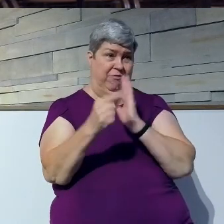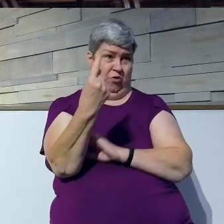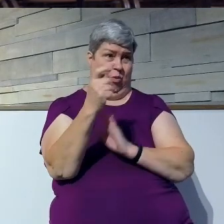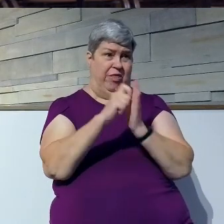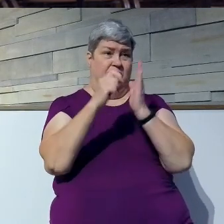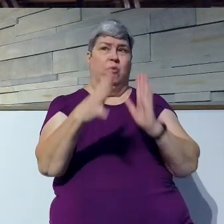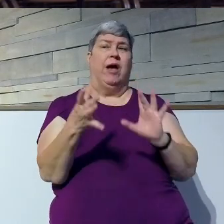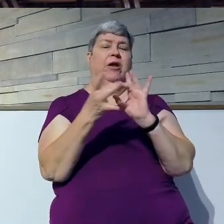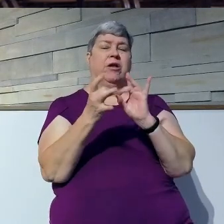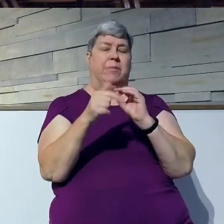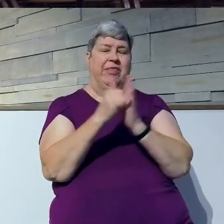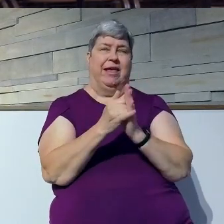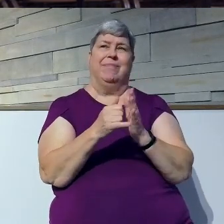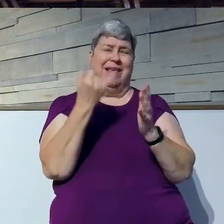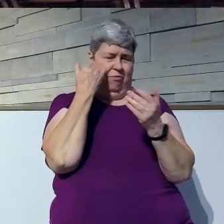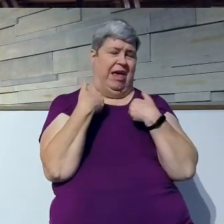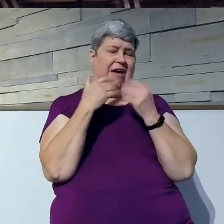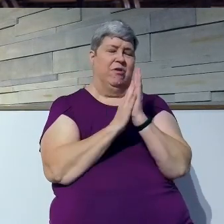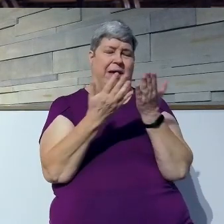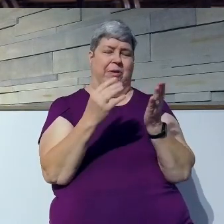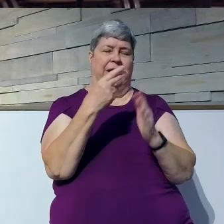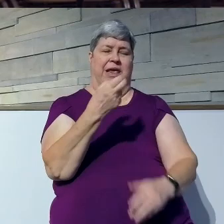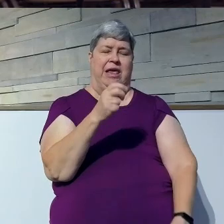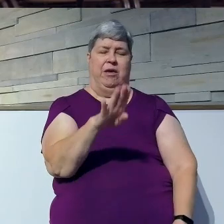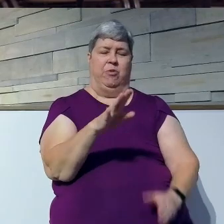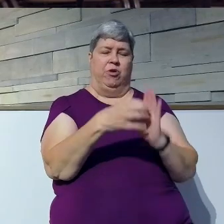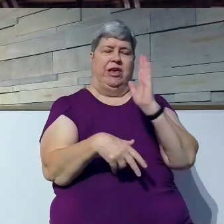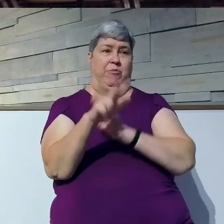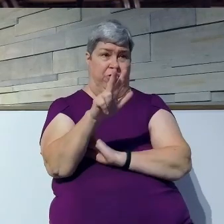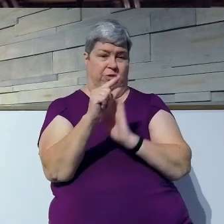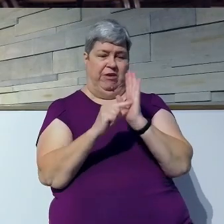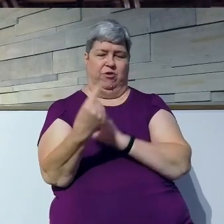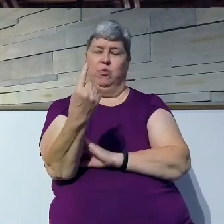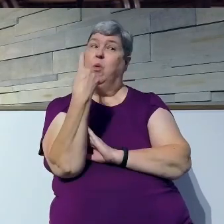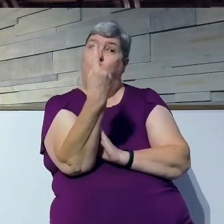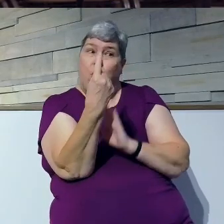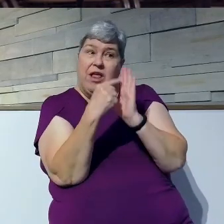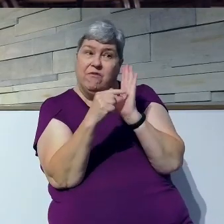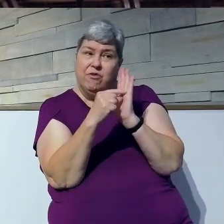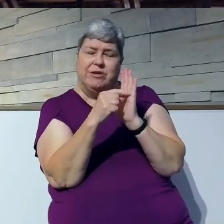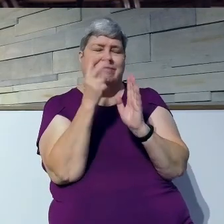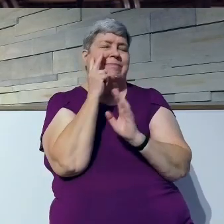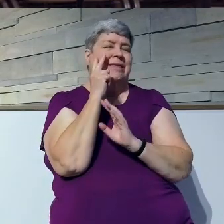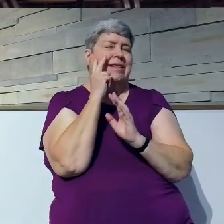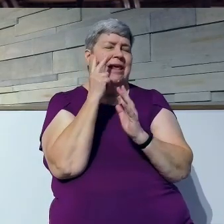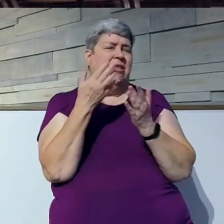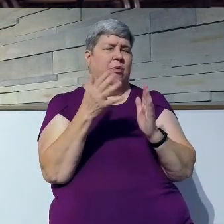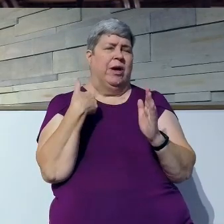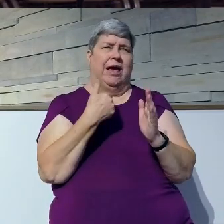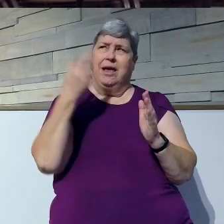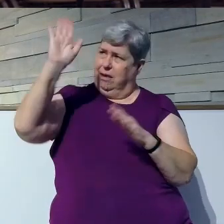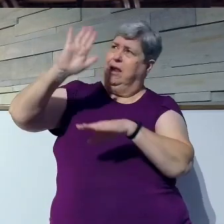have your Bibles, we want to look there this morning. Hebrews chapter 3 verse 1, to take this one verse to see how we have